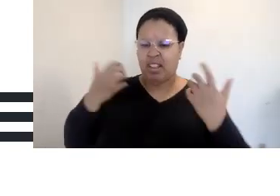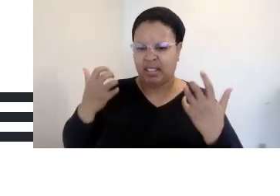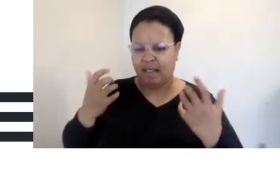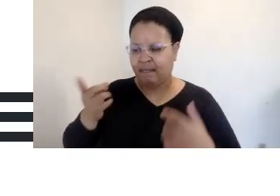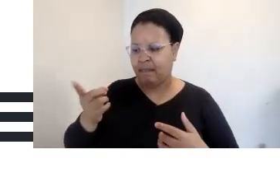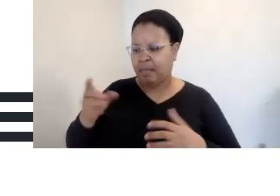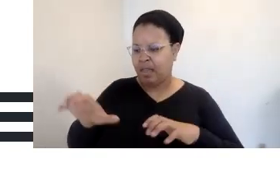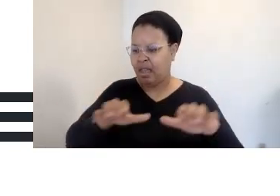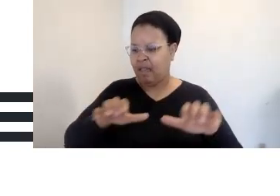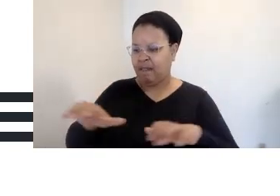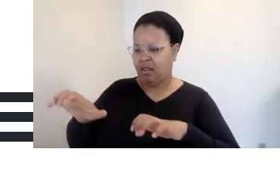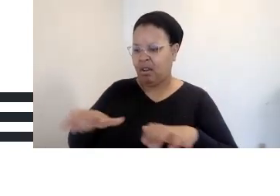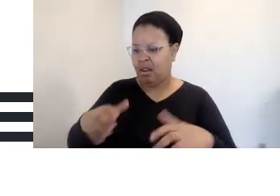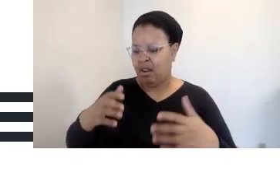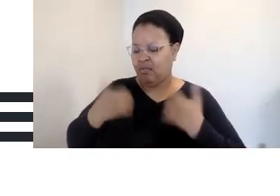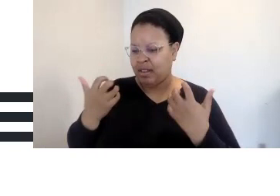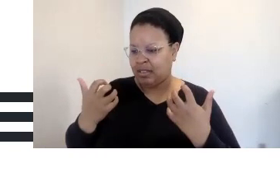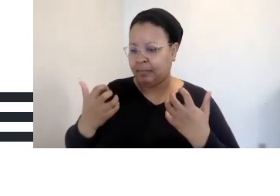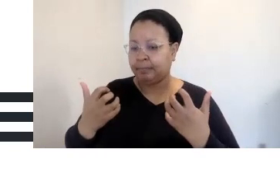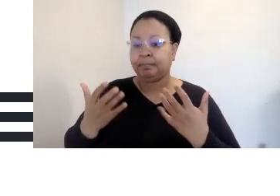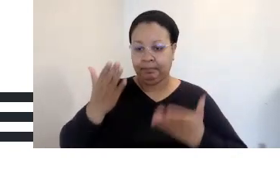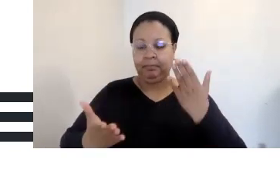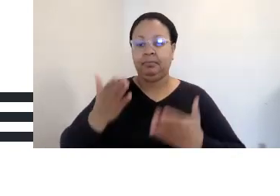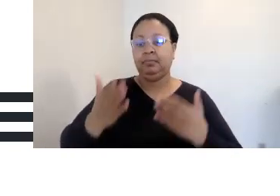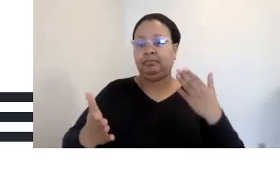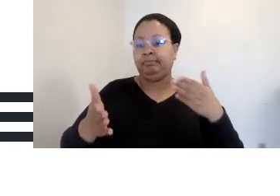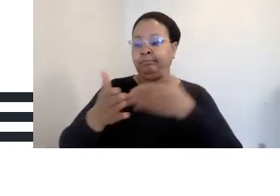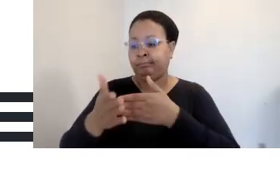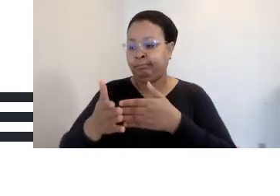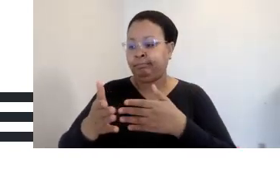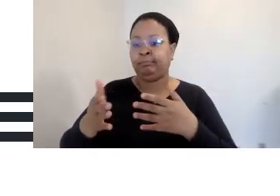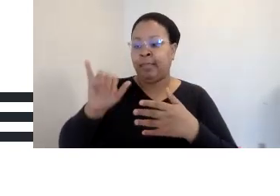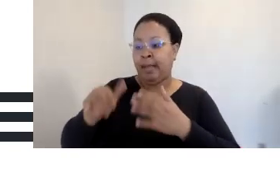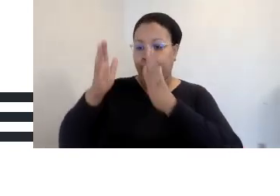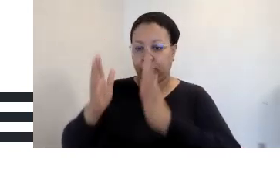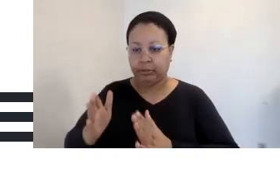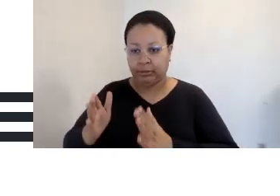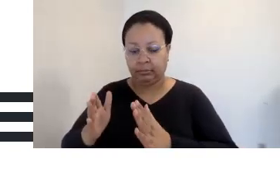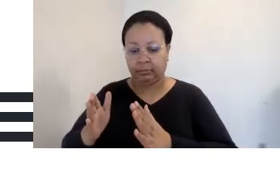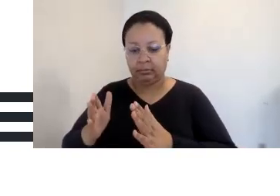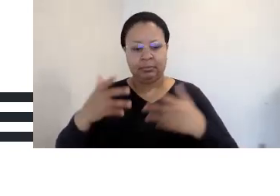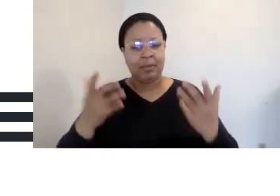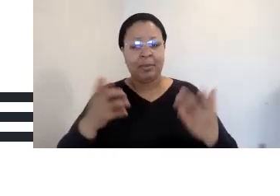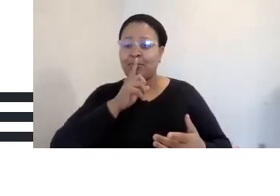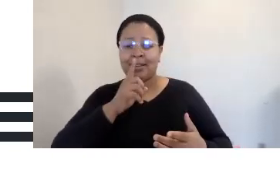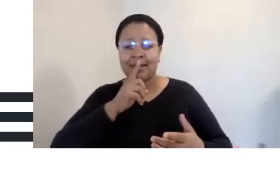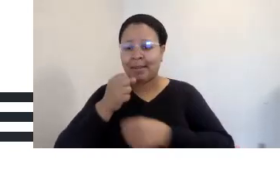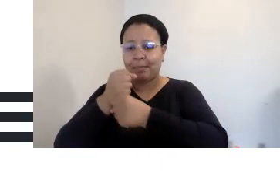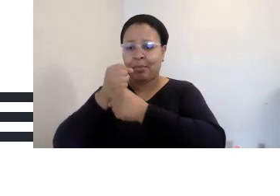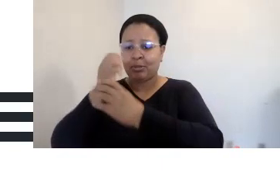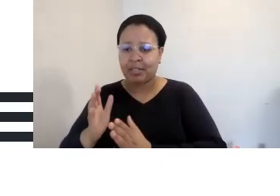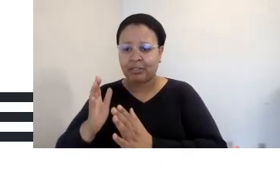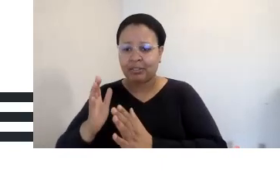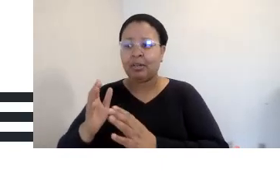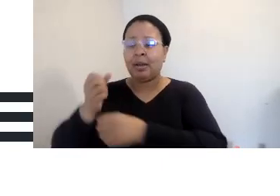aggressive behavior and may take action against the protester, when in fact the protester